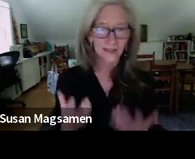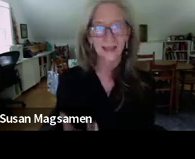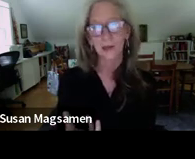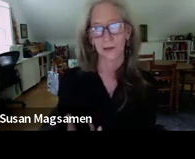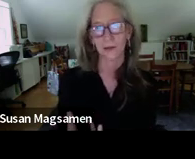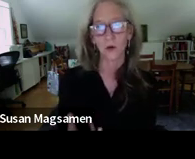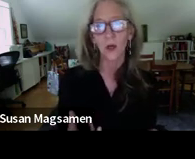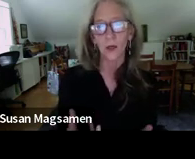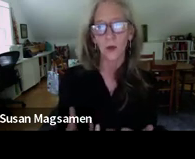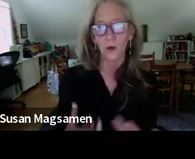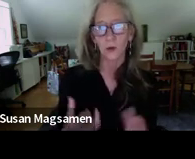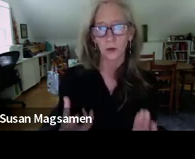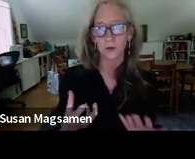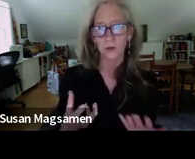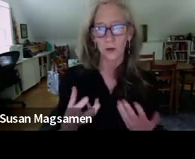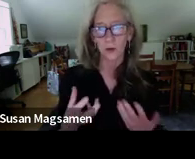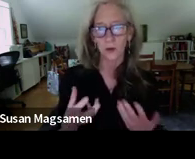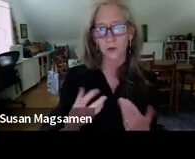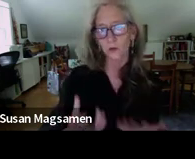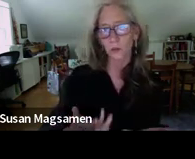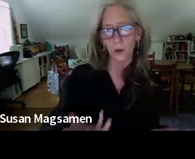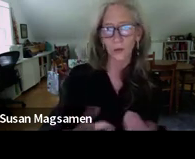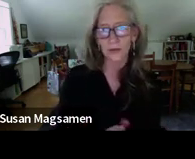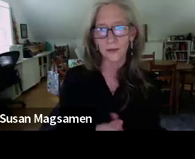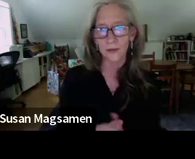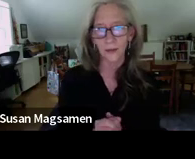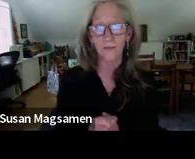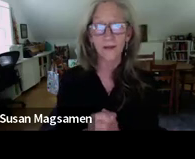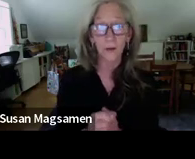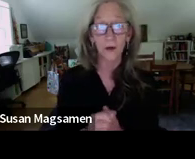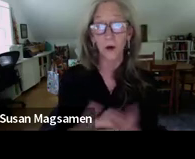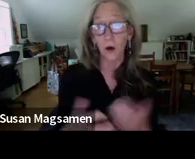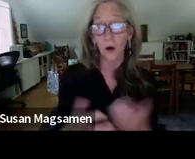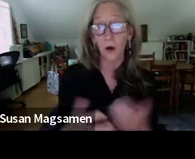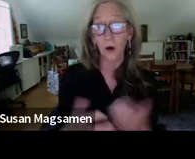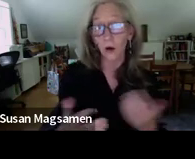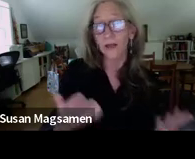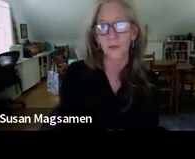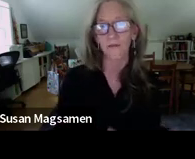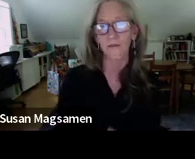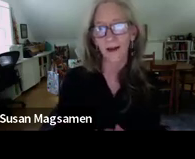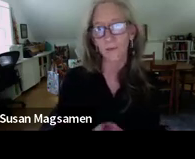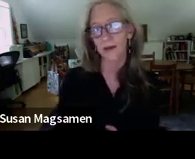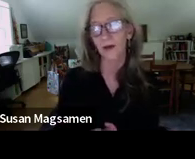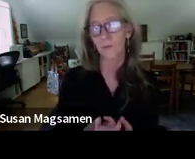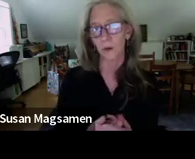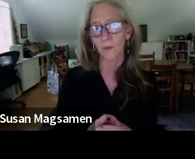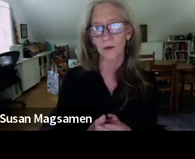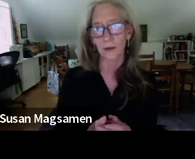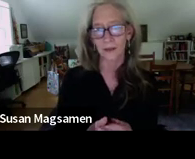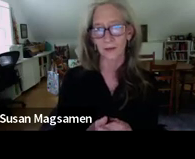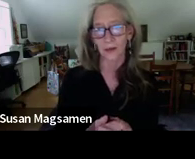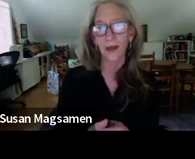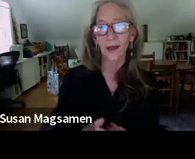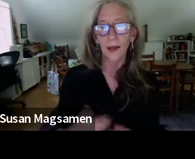reasons. And that's what's called salient. So, in truth, we only process we're only conscious of about